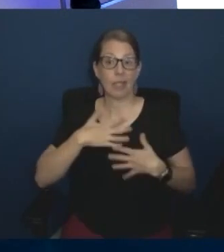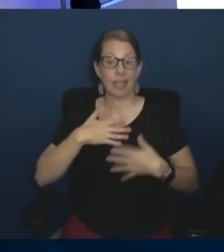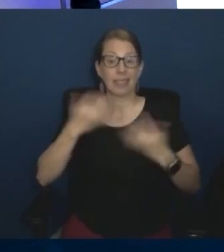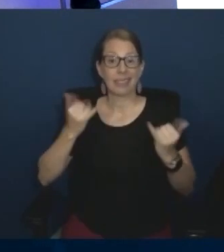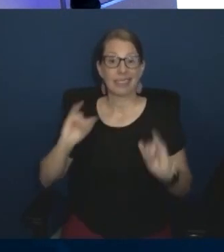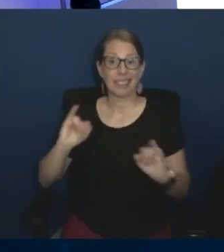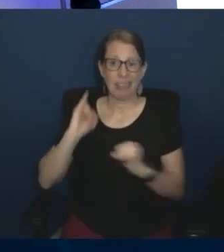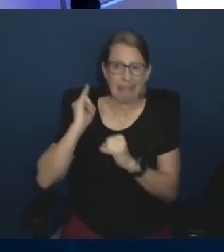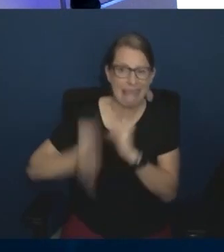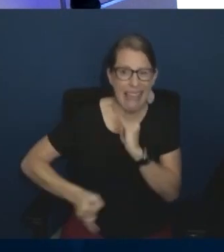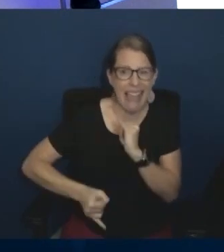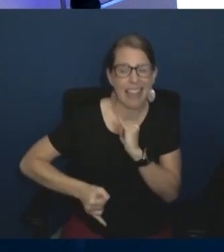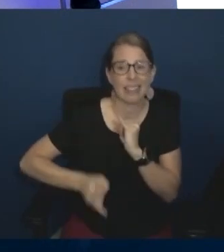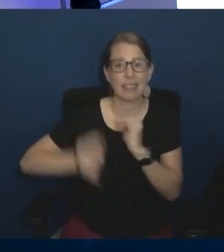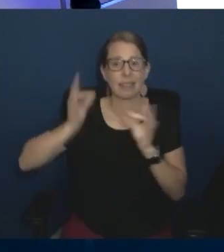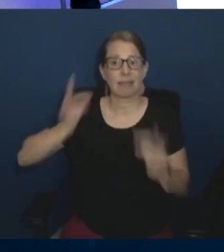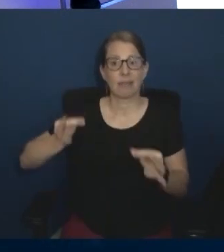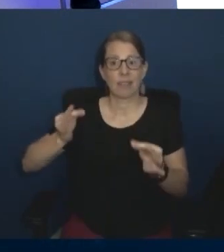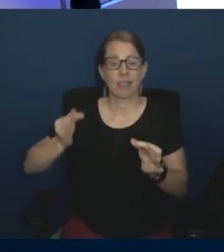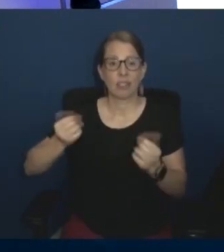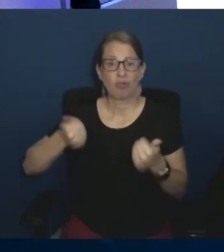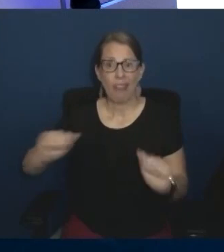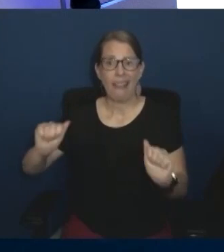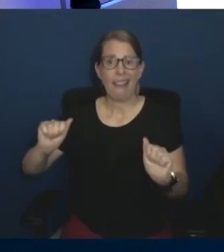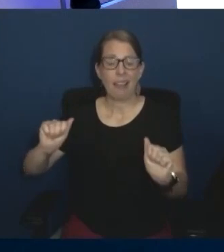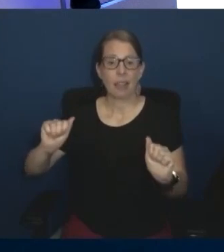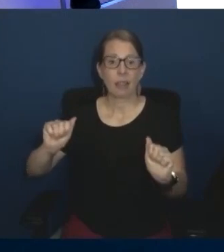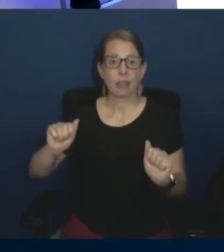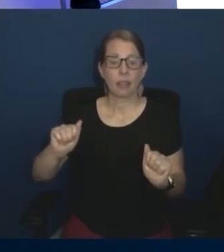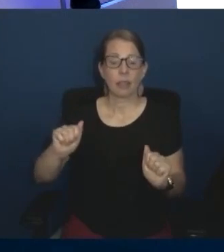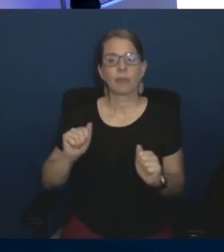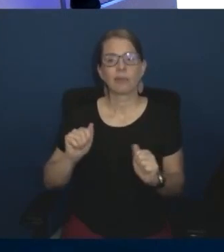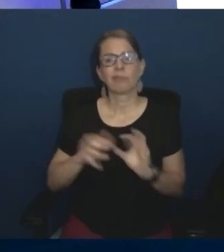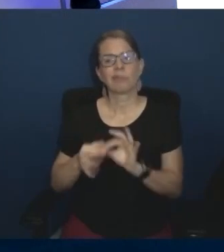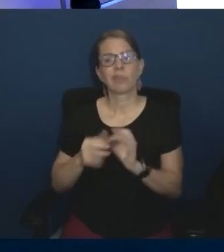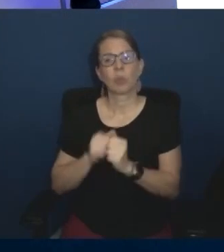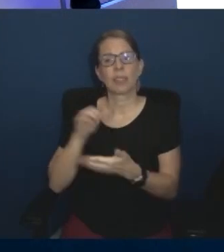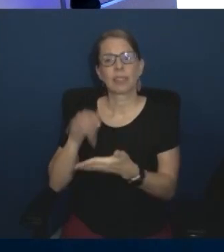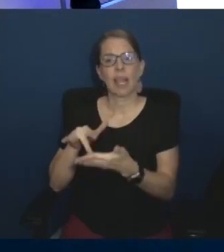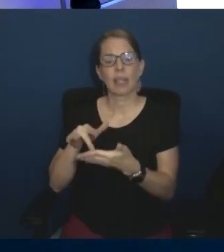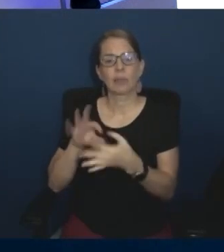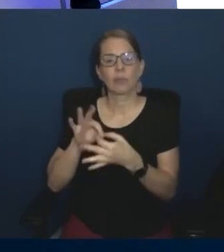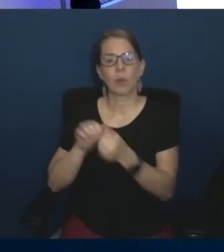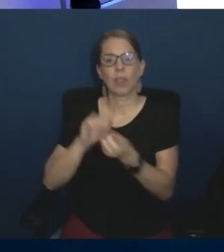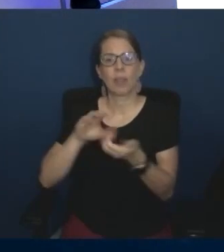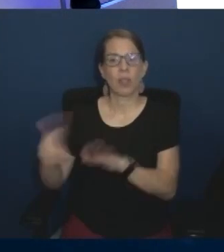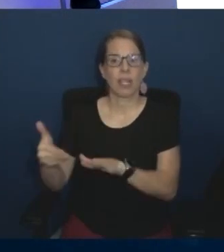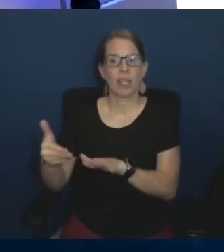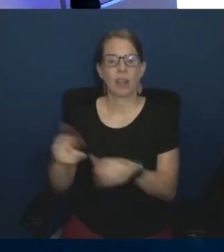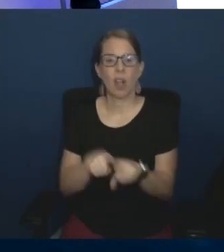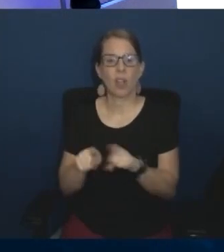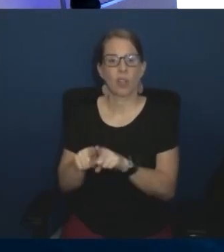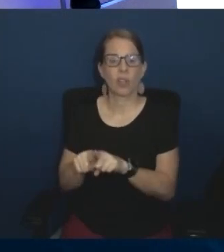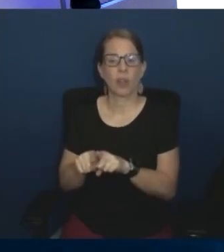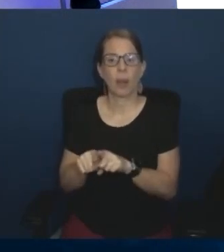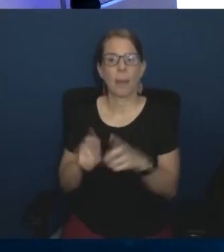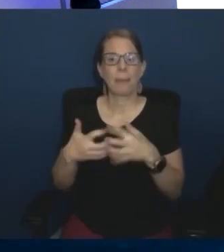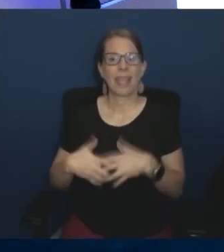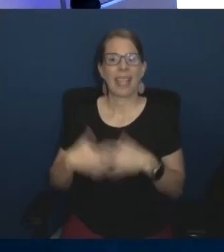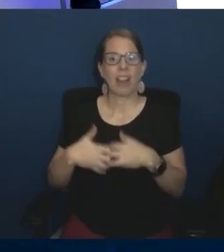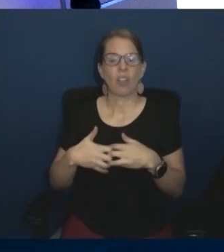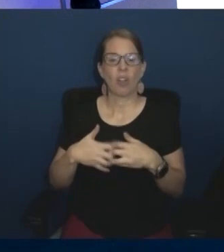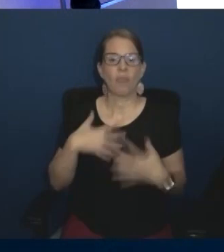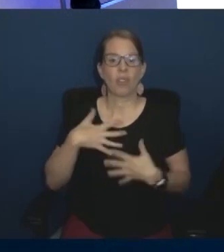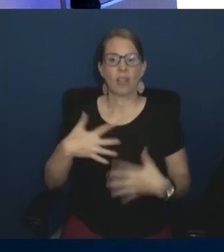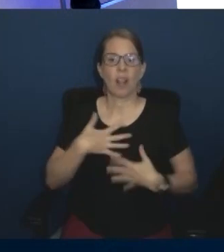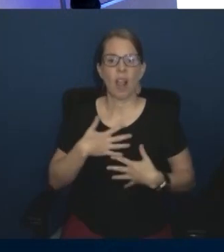effort? Goes on to say, due to studies we are seeing with mortality and mechanical ventilation, our facility is waiting as long